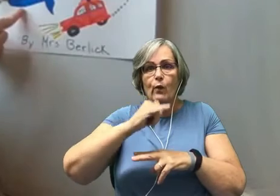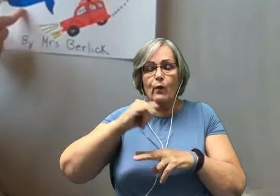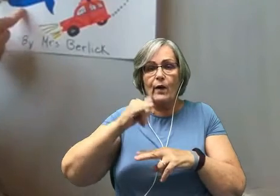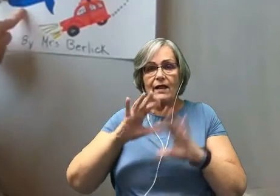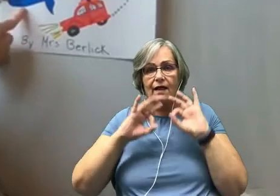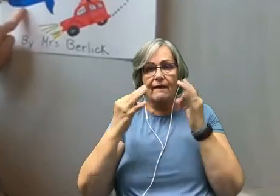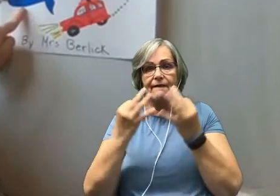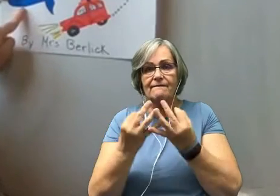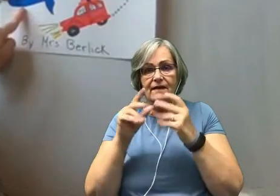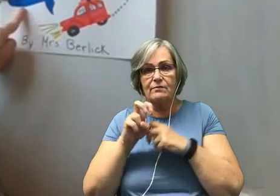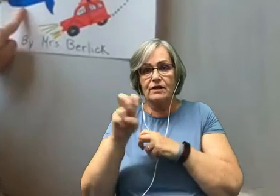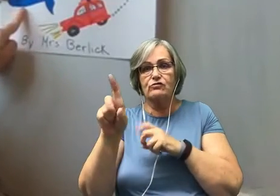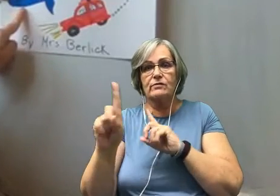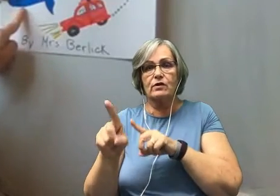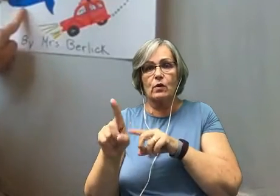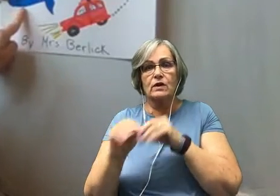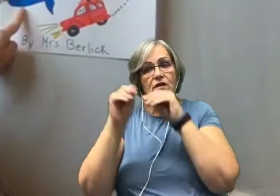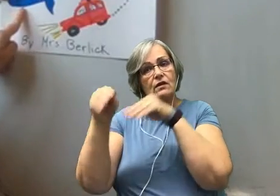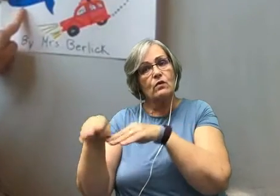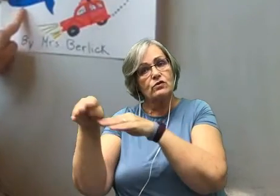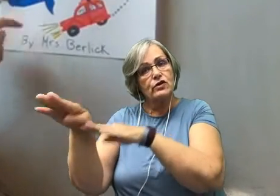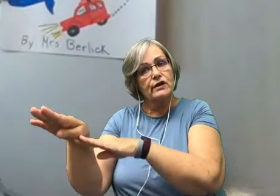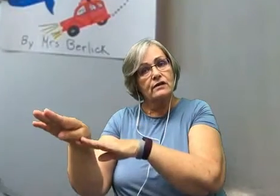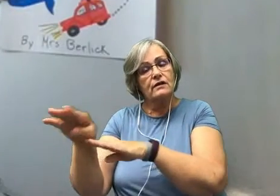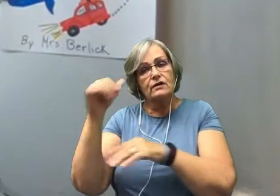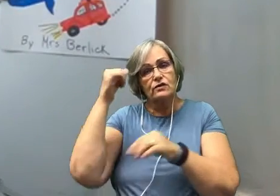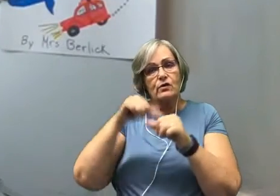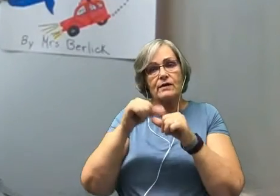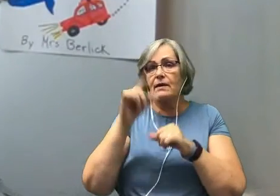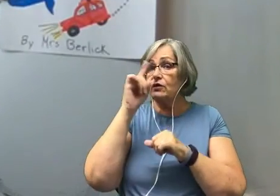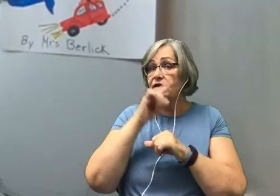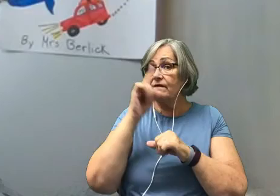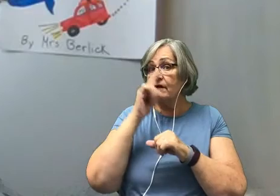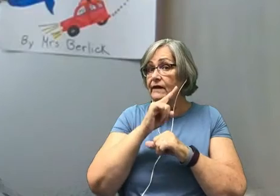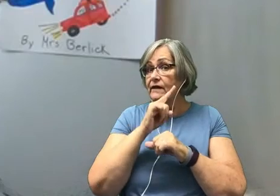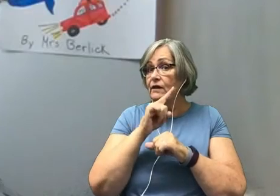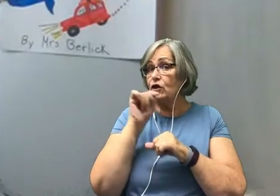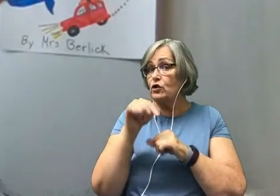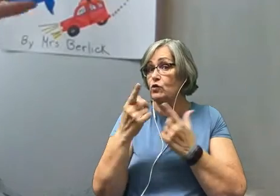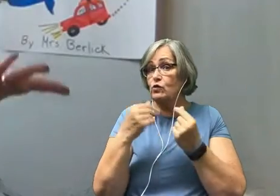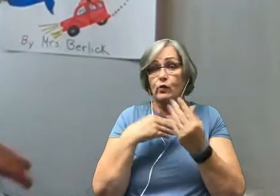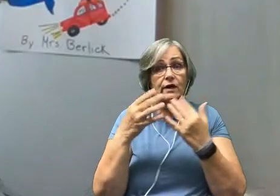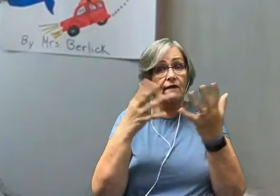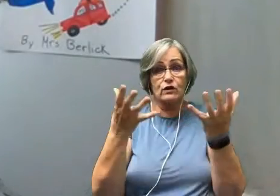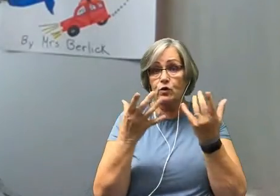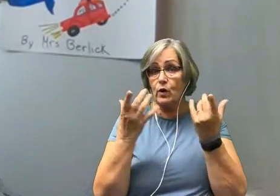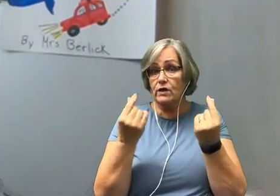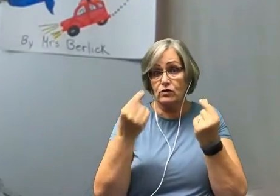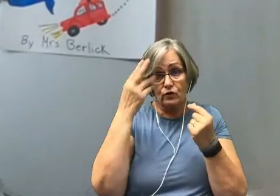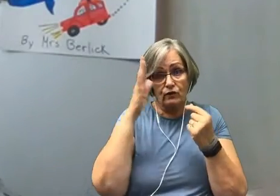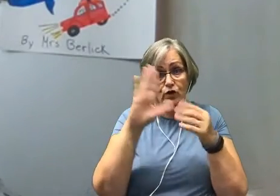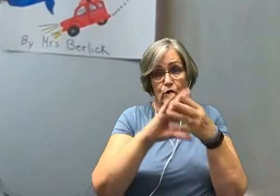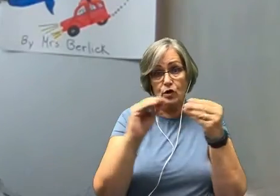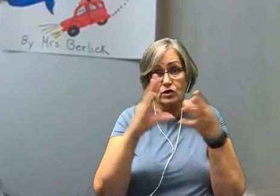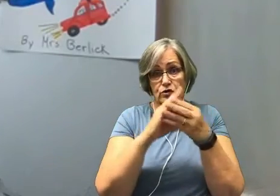whale on our family trip to the ocean. Okay? So remember, this is a fiction story. You do whatever you want